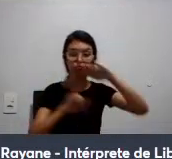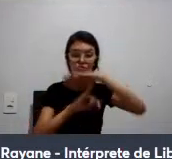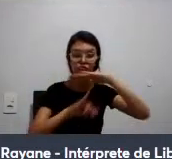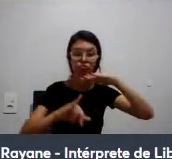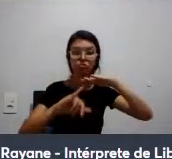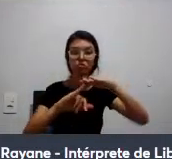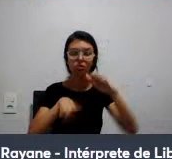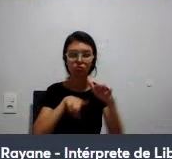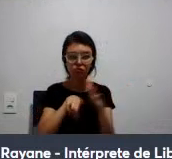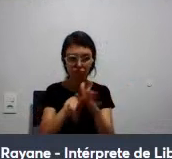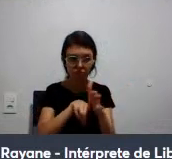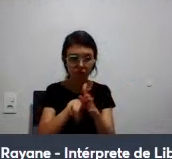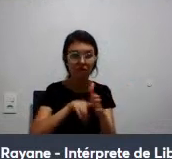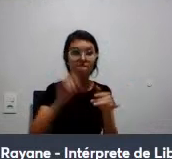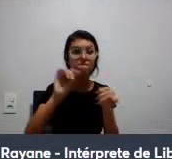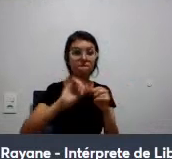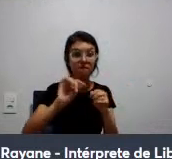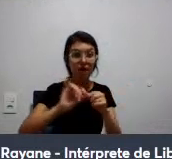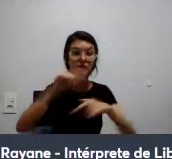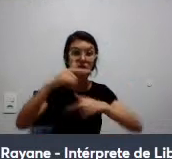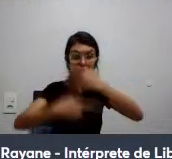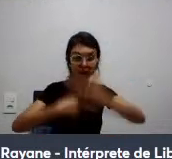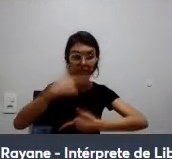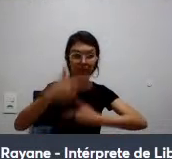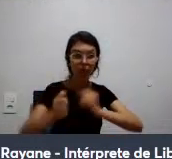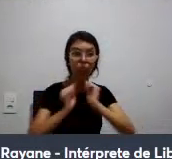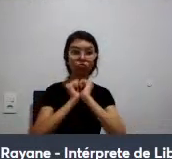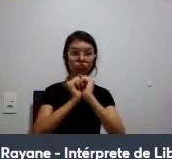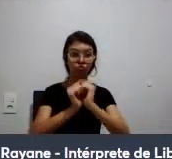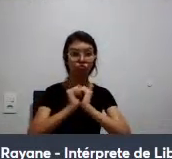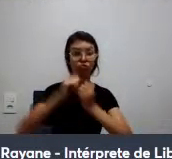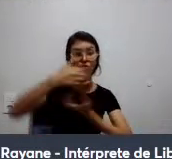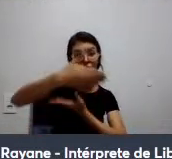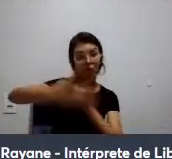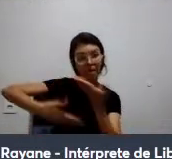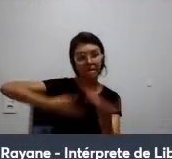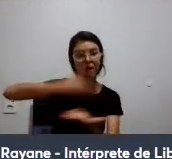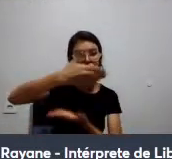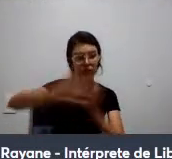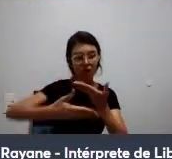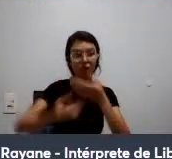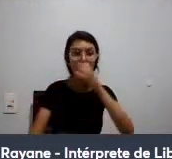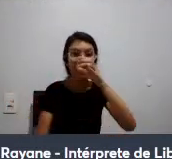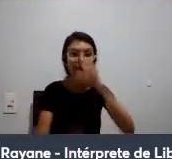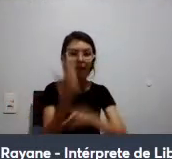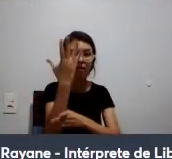trabalho coletivo, compartilhado de produção do conhecimento.